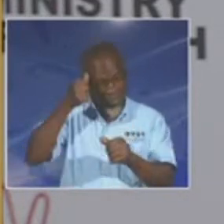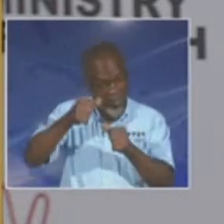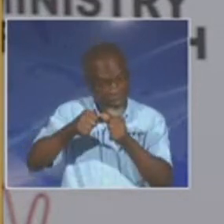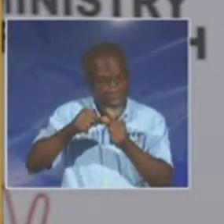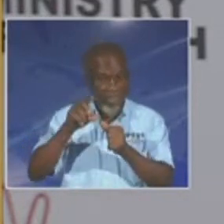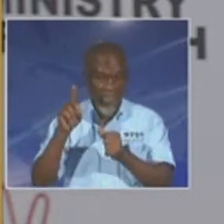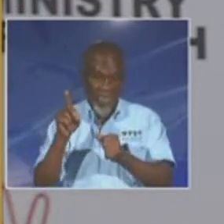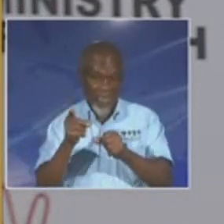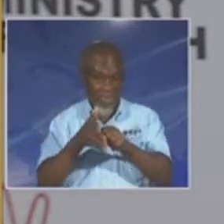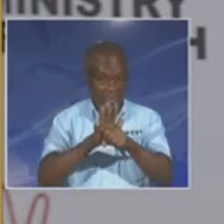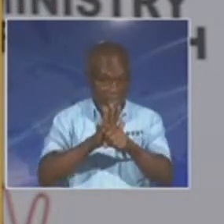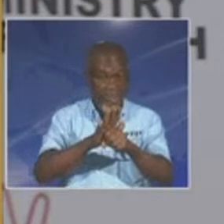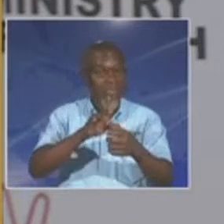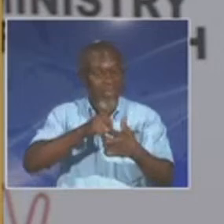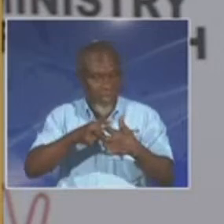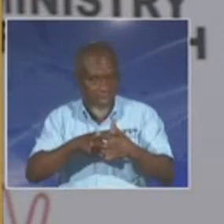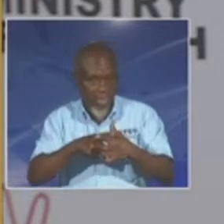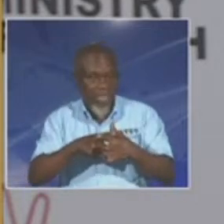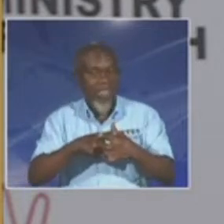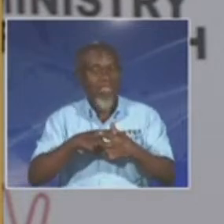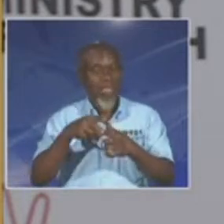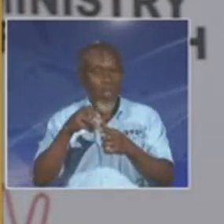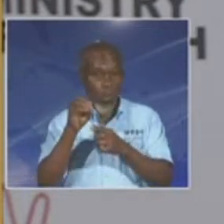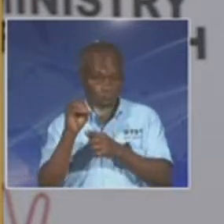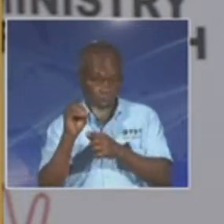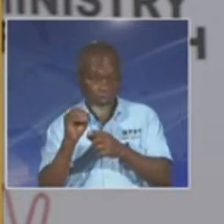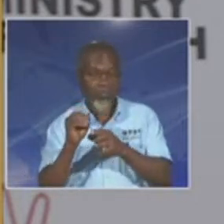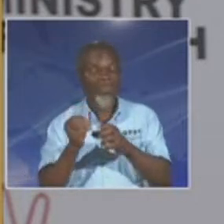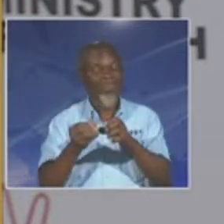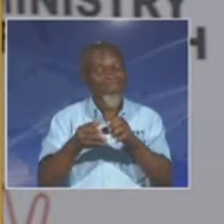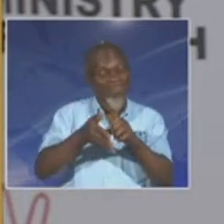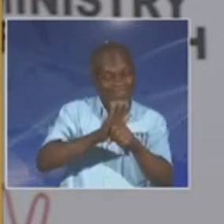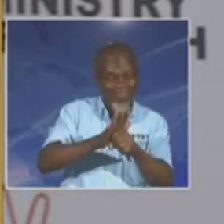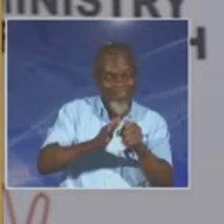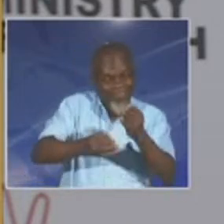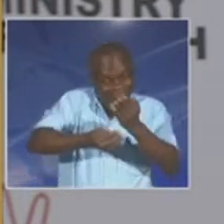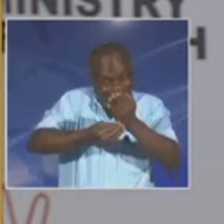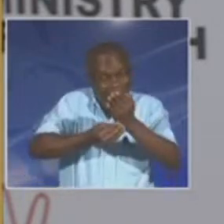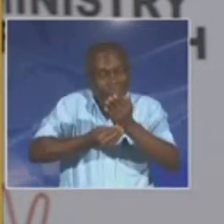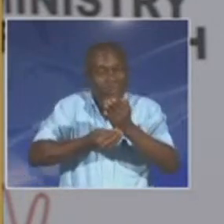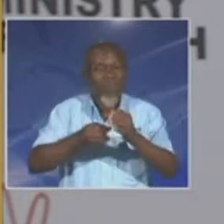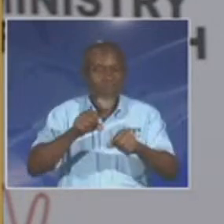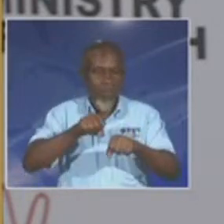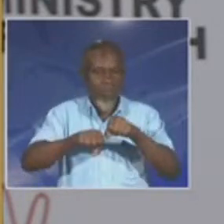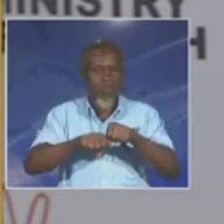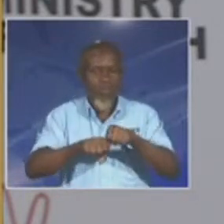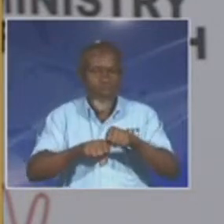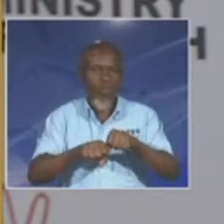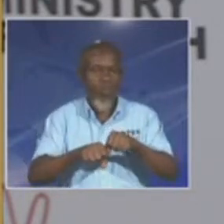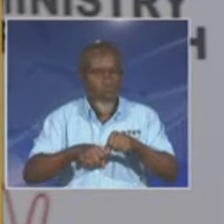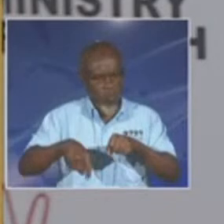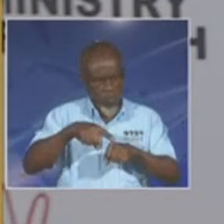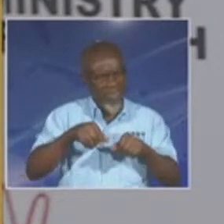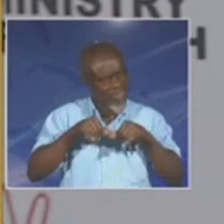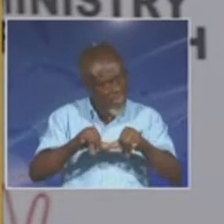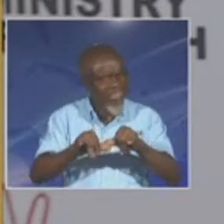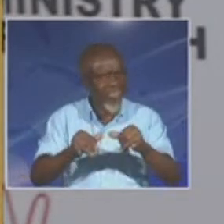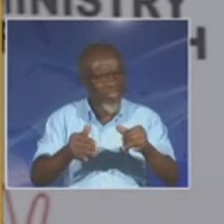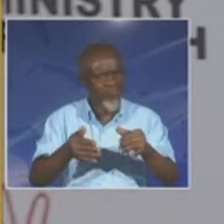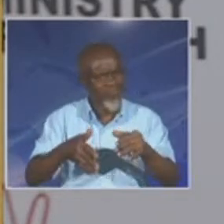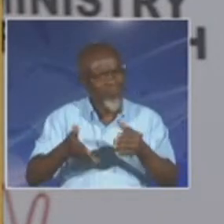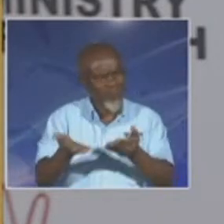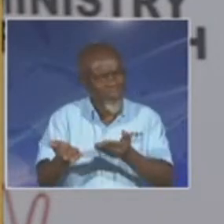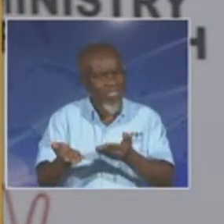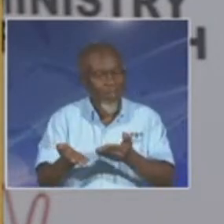and Omicron was superimposed upon it. Means that we are, yes, we're still in that wave, although the numbers